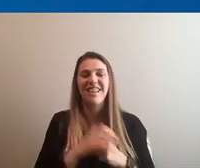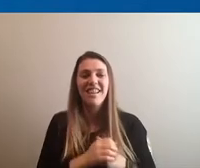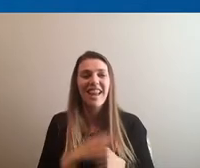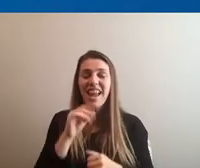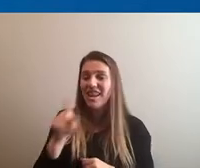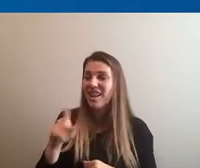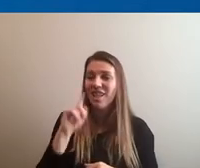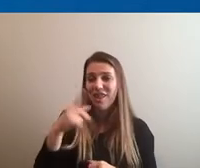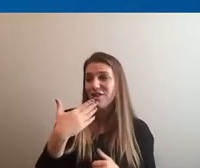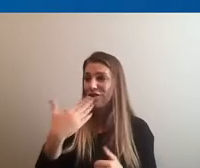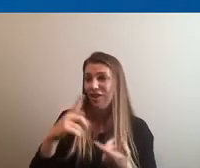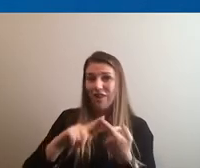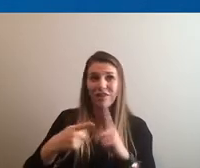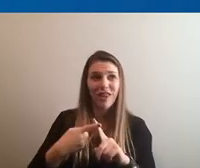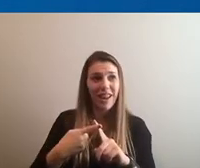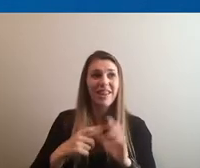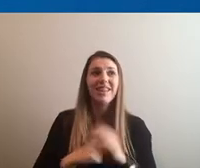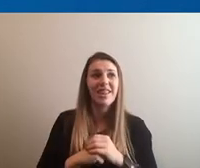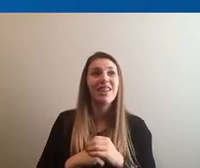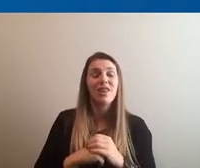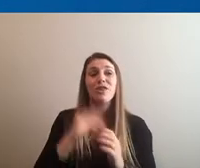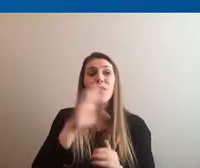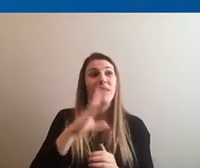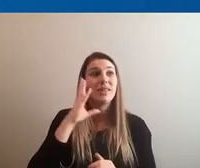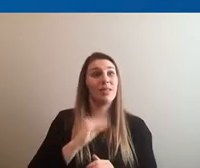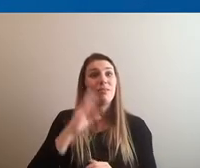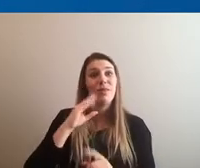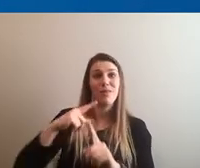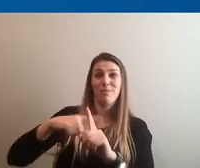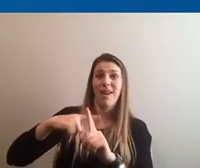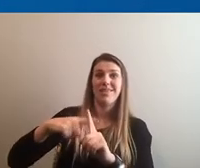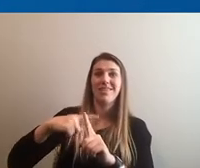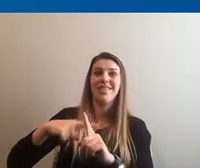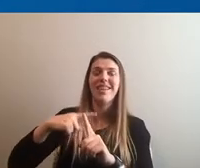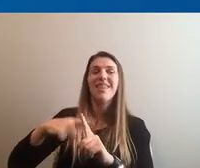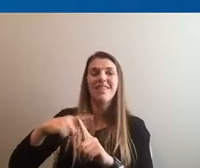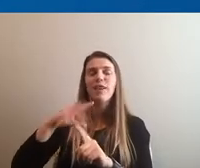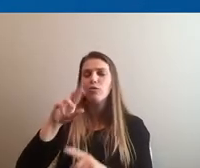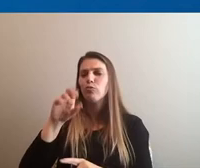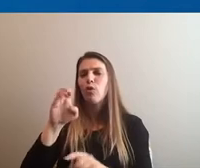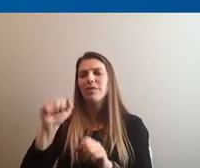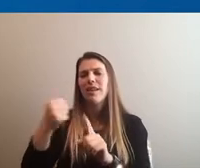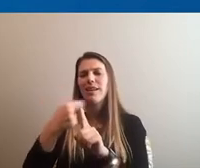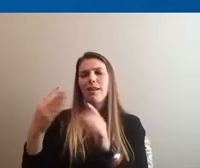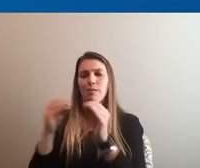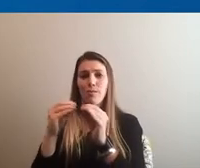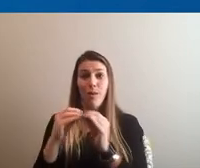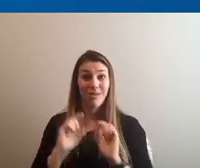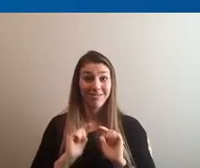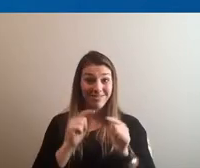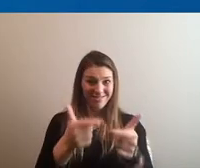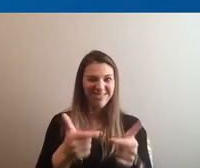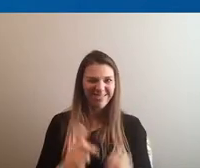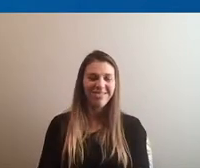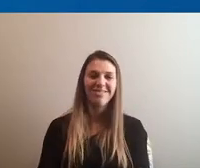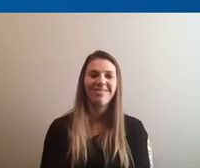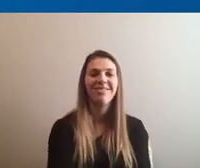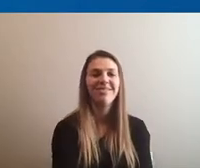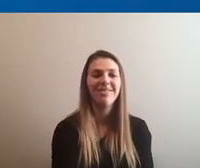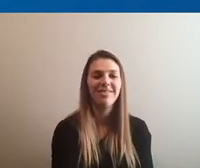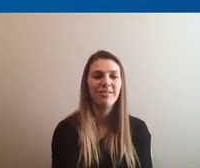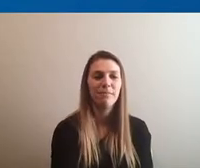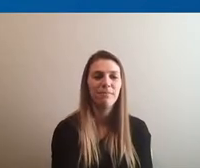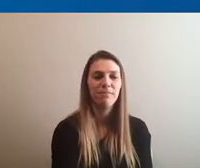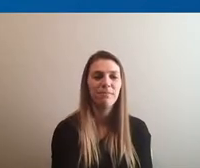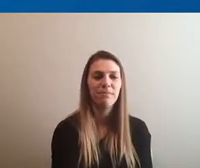like a real good friend. So his experience was positive from that. And Rose probably can elaborate a little bit more on that. Well, Derek came